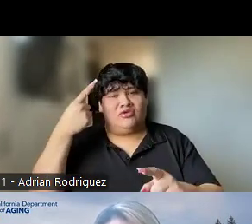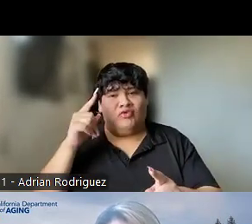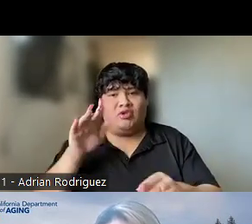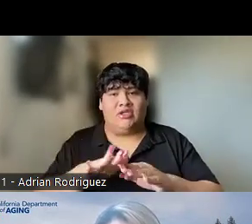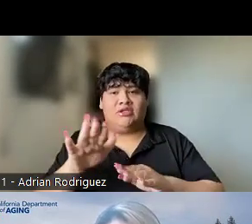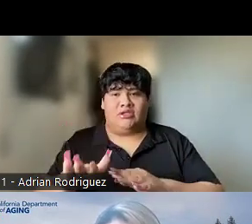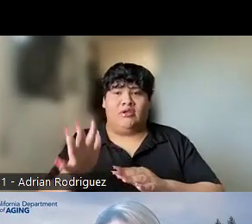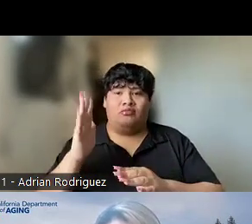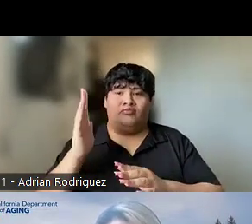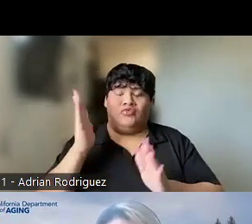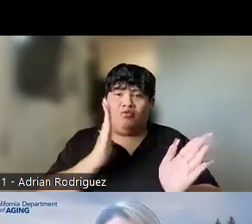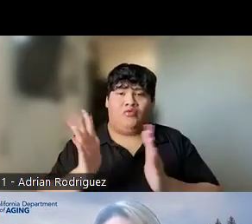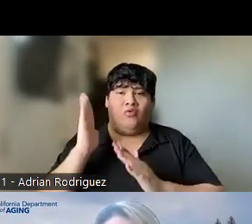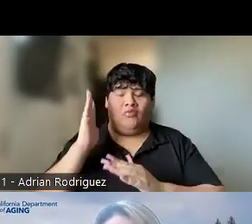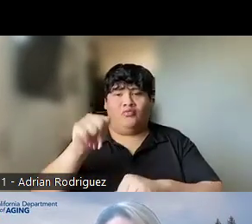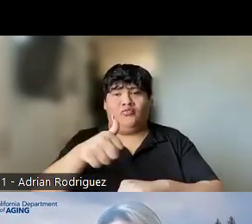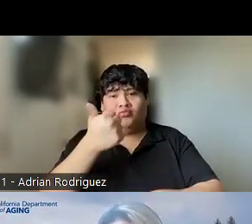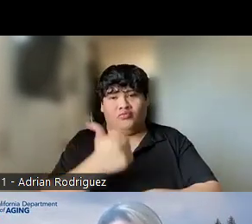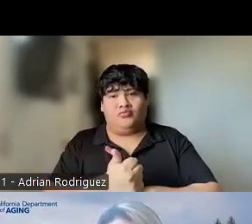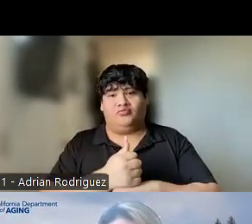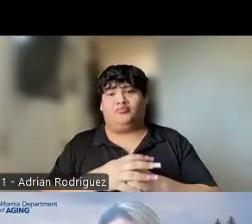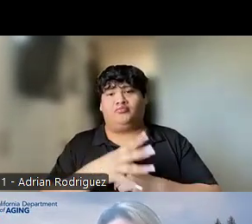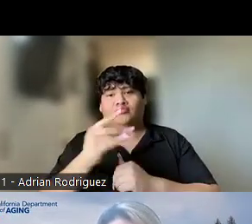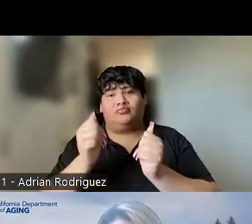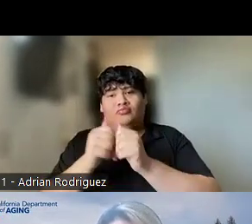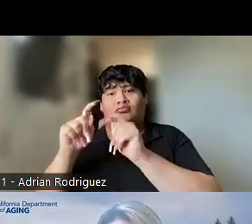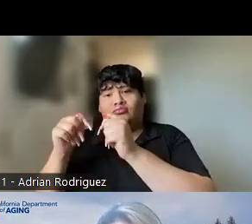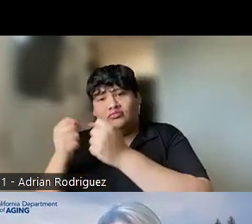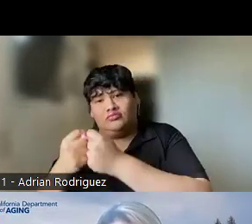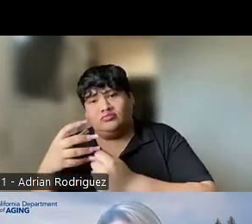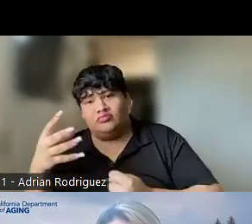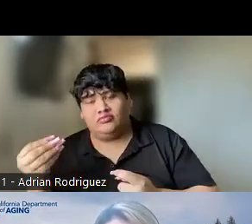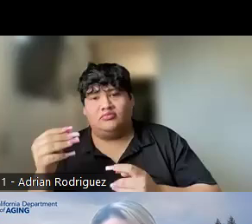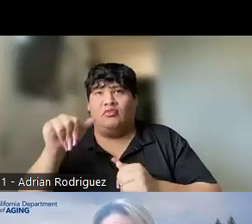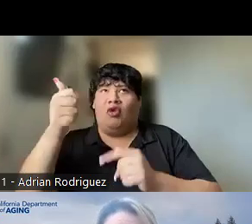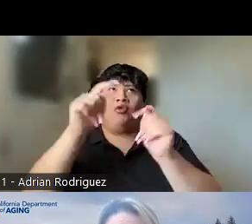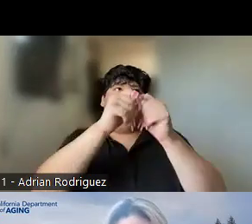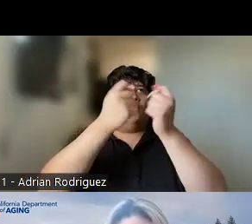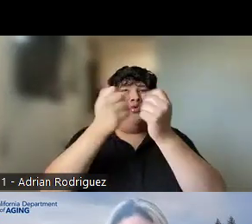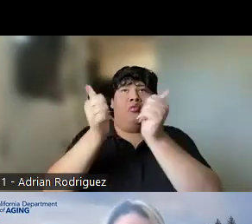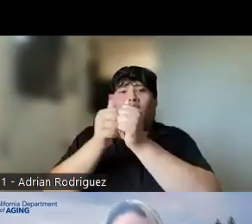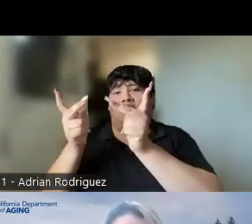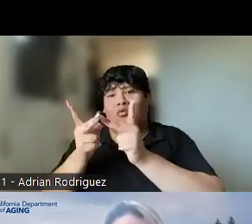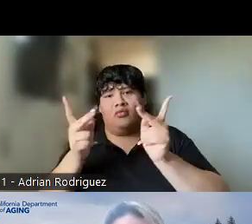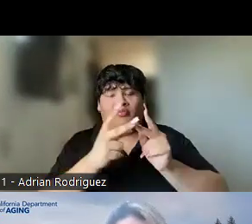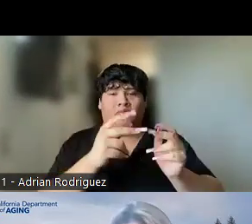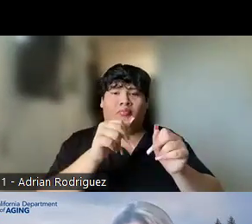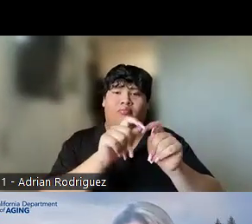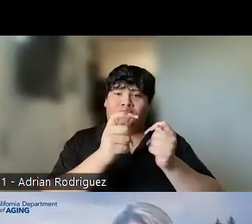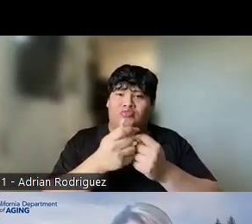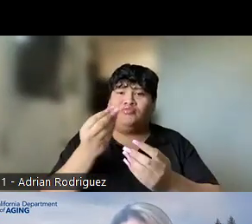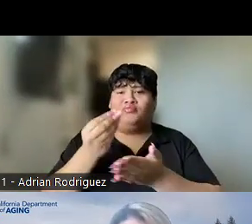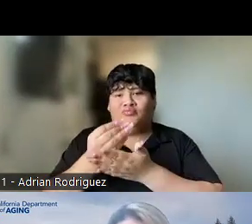door approach to service delivery, in partnership, of course, with valuable local partners through our aging and disability